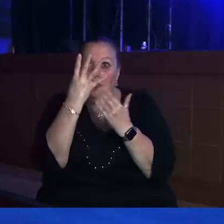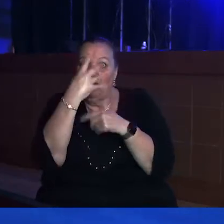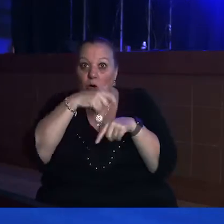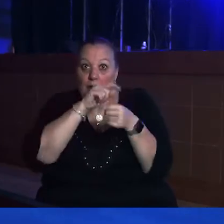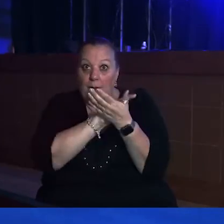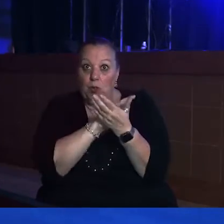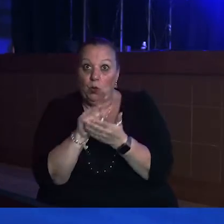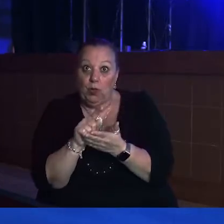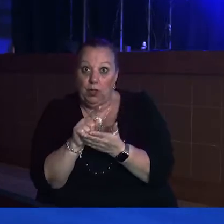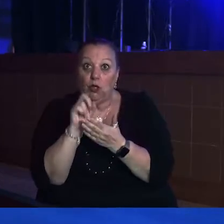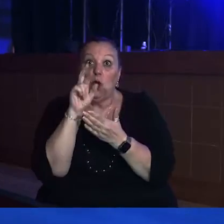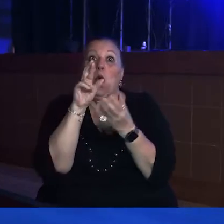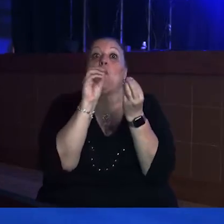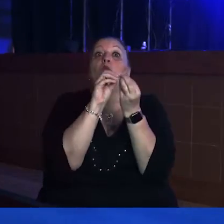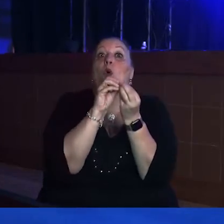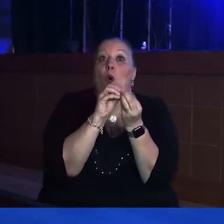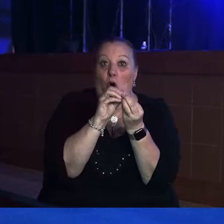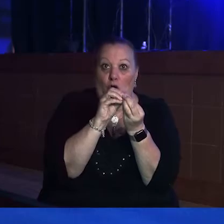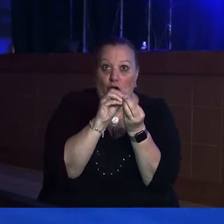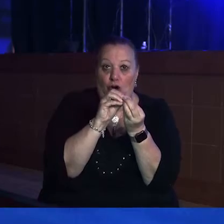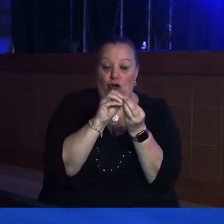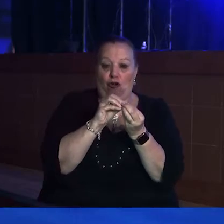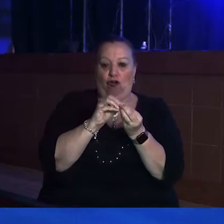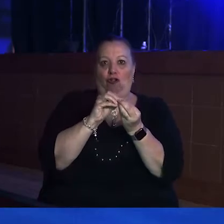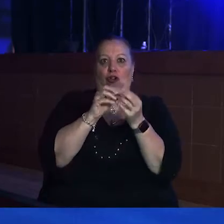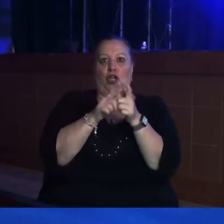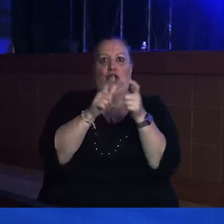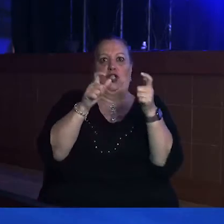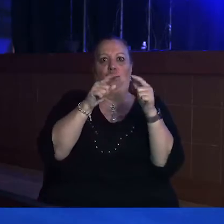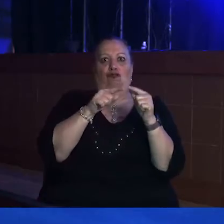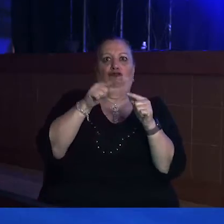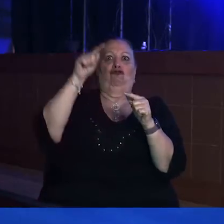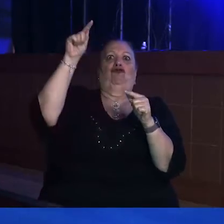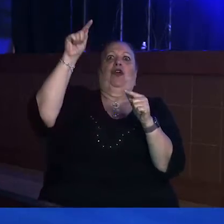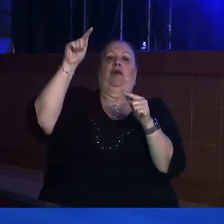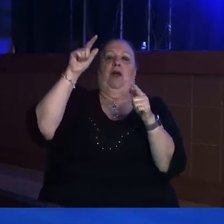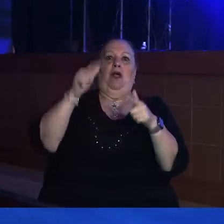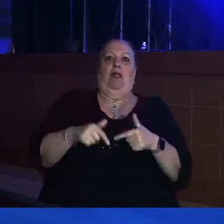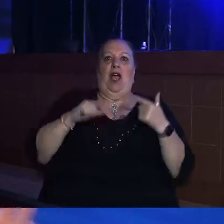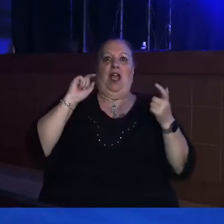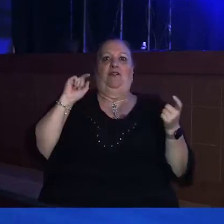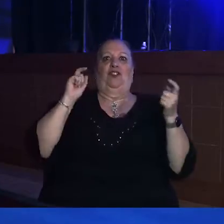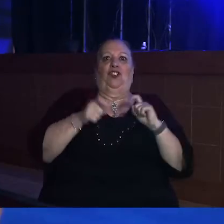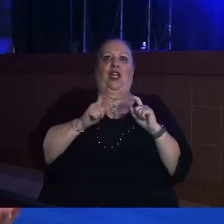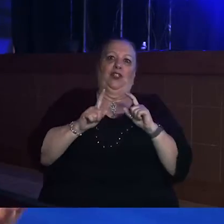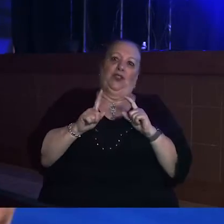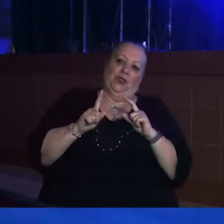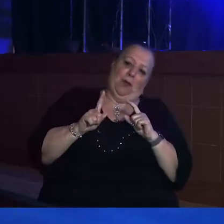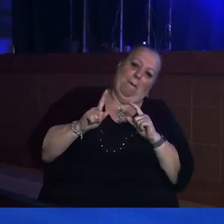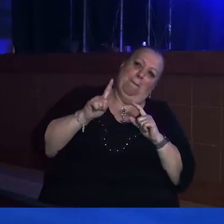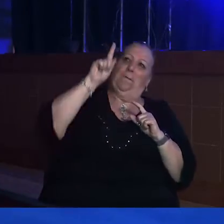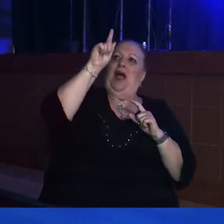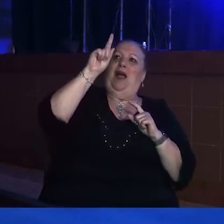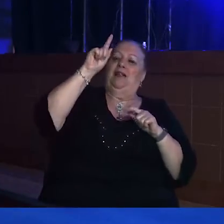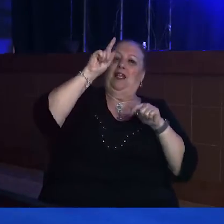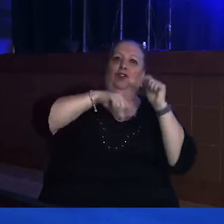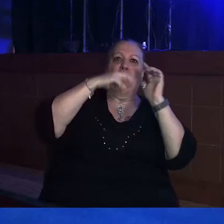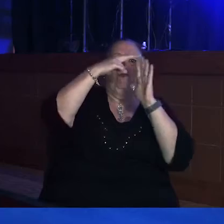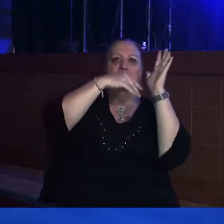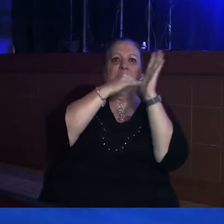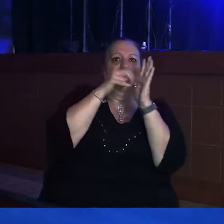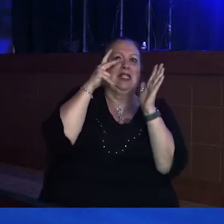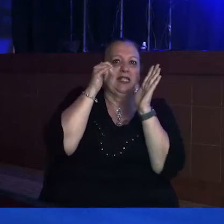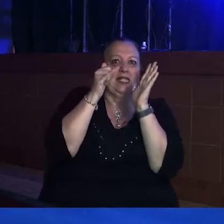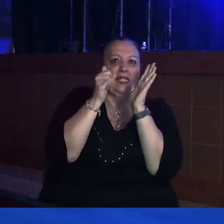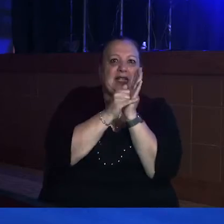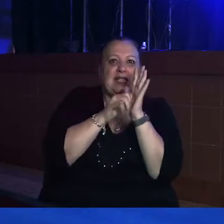or more, there's this huge jump. There was this life change spike that was just off the chart. Listen to this. They found that